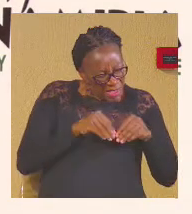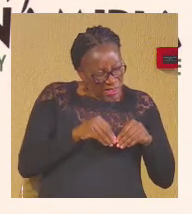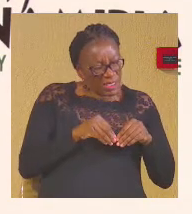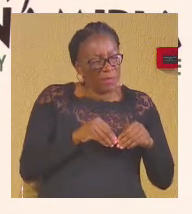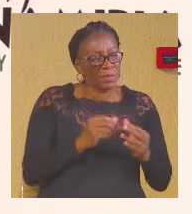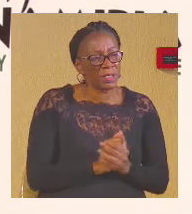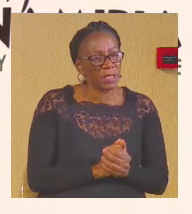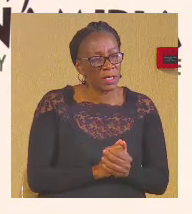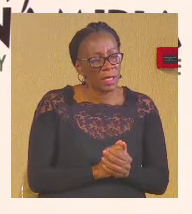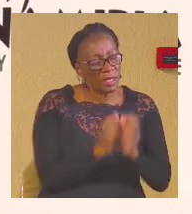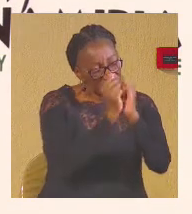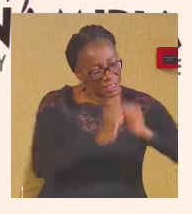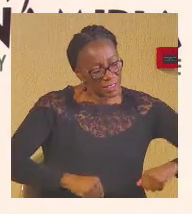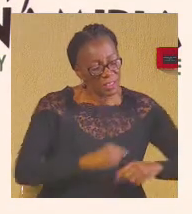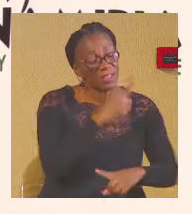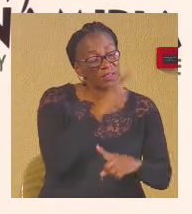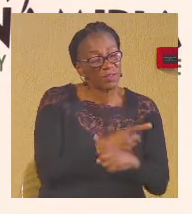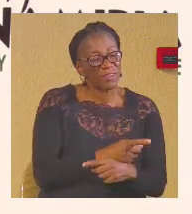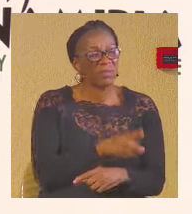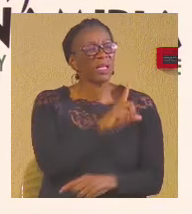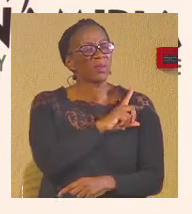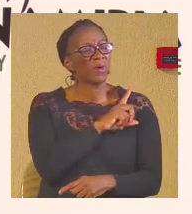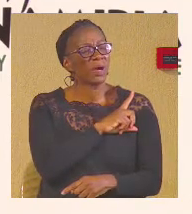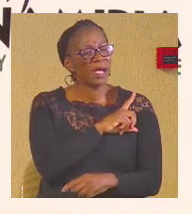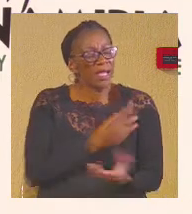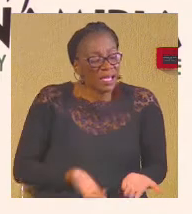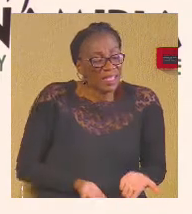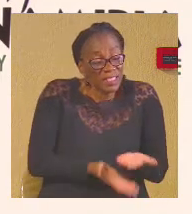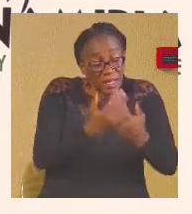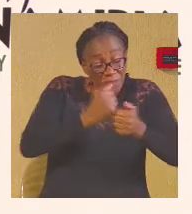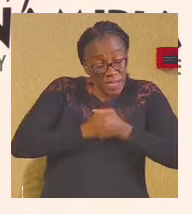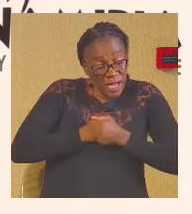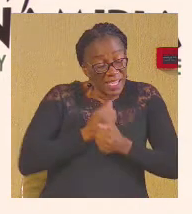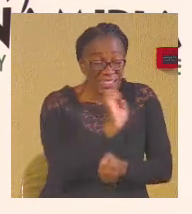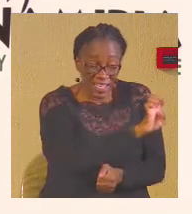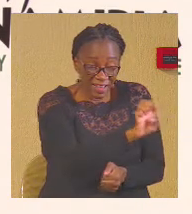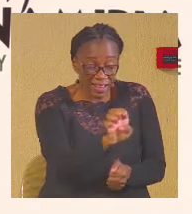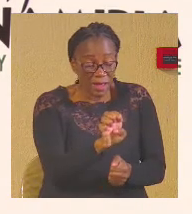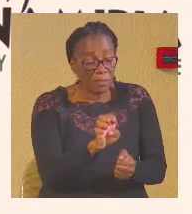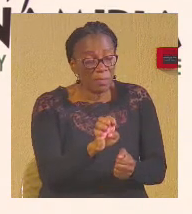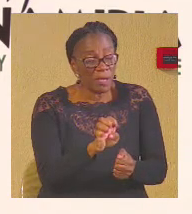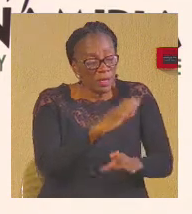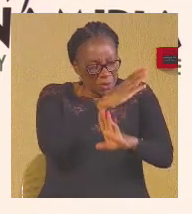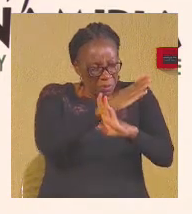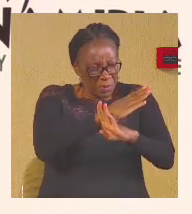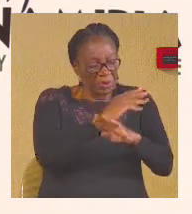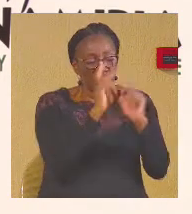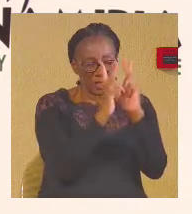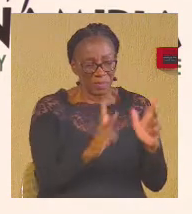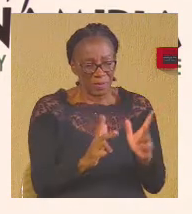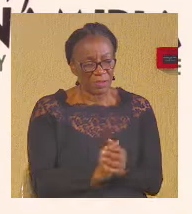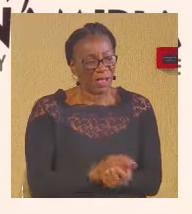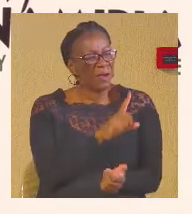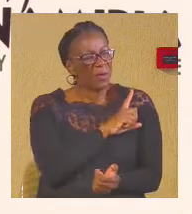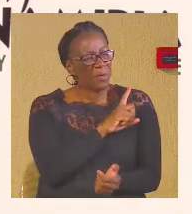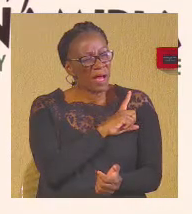helps us and it helps them to protect themselves, to protect the public. Because if we do not do what is